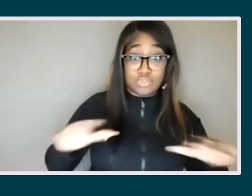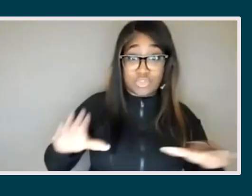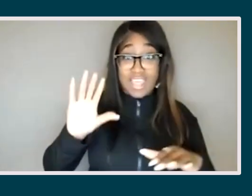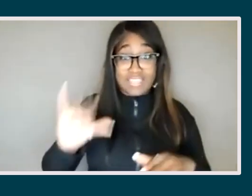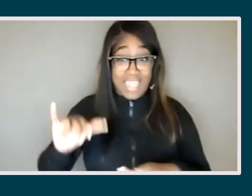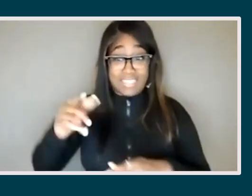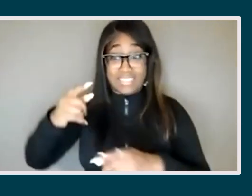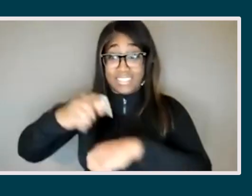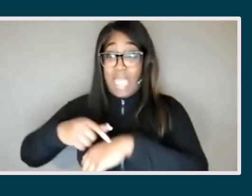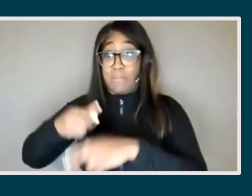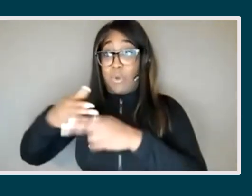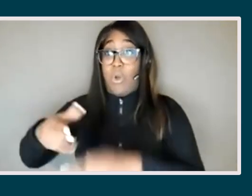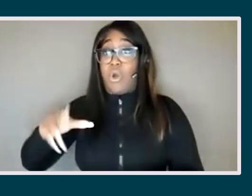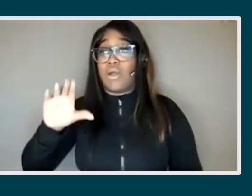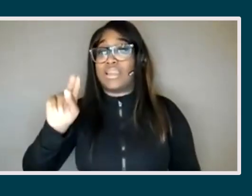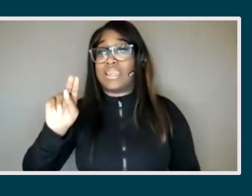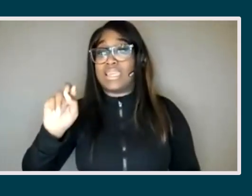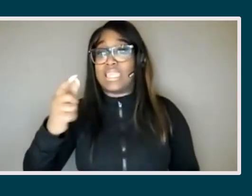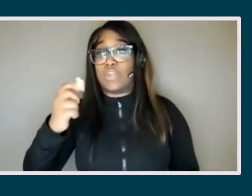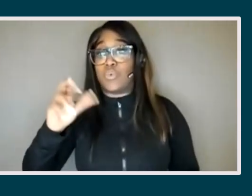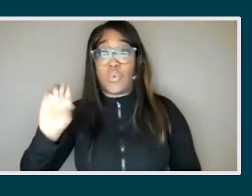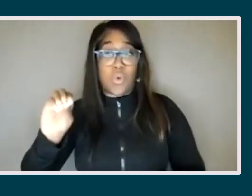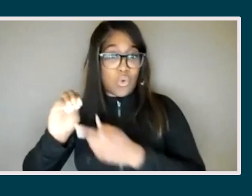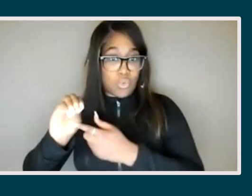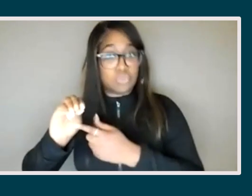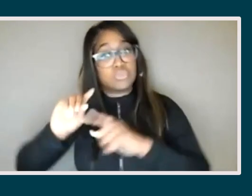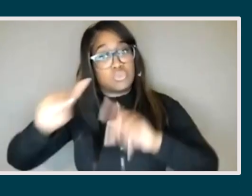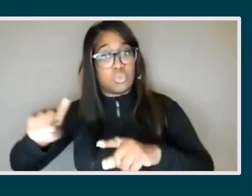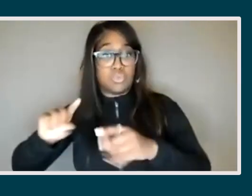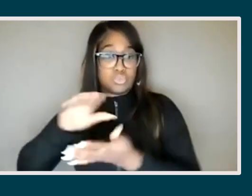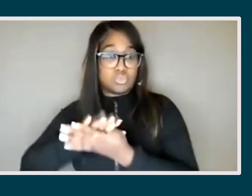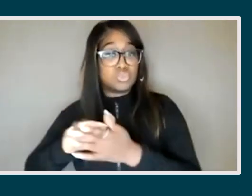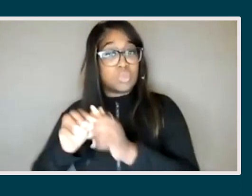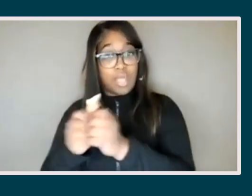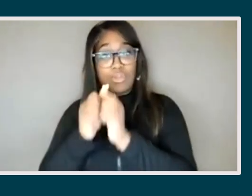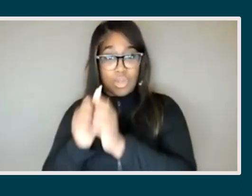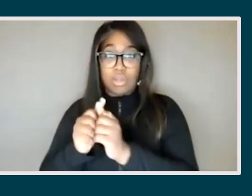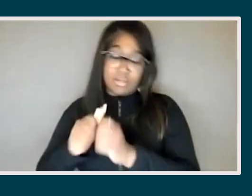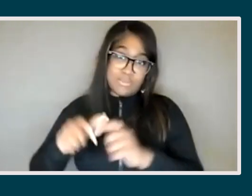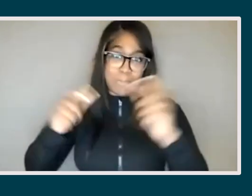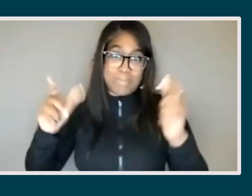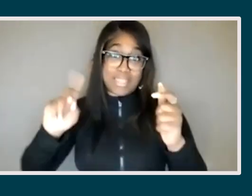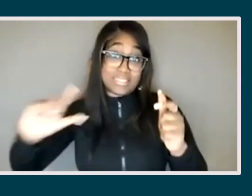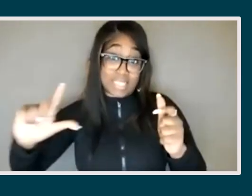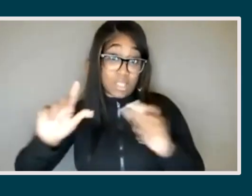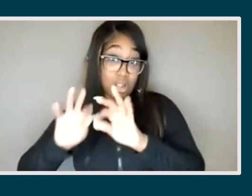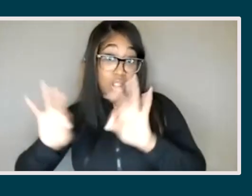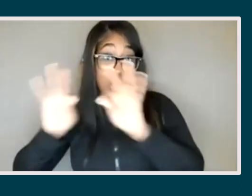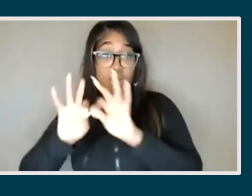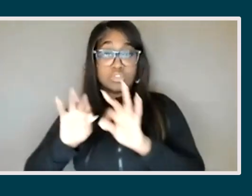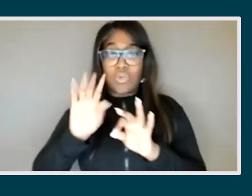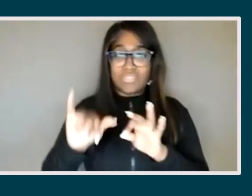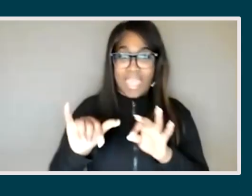Negro, going to school together, big deal, so what doesn't work is being narrow in